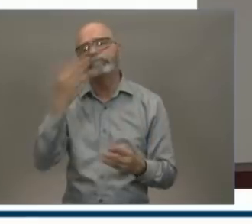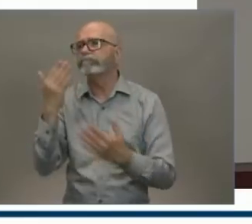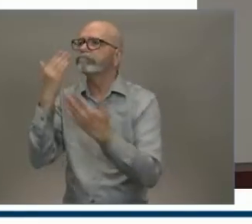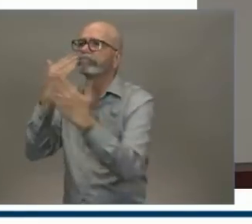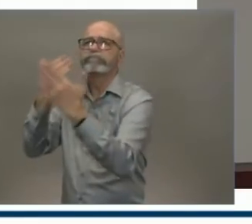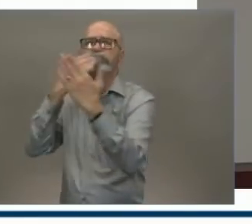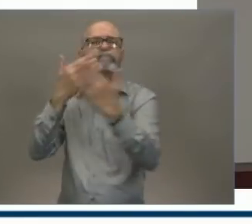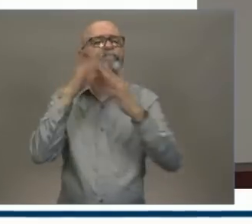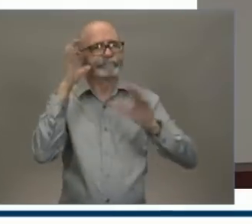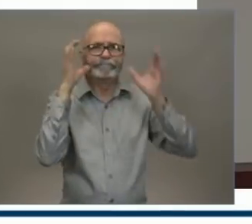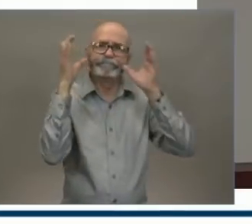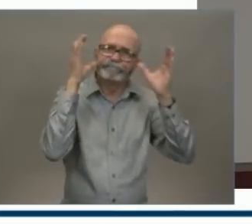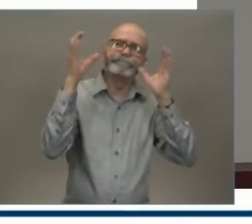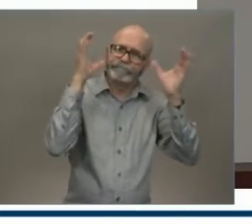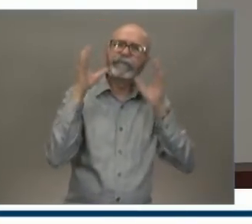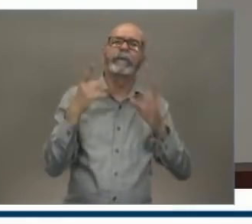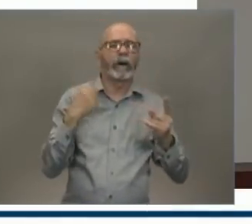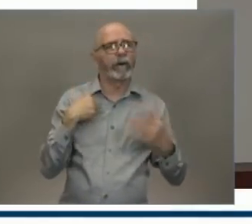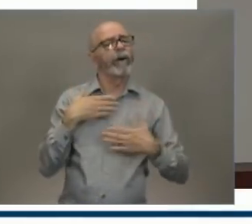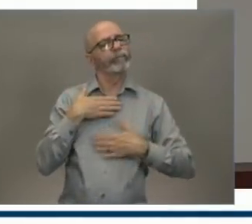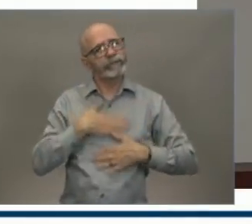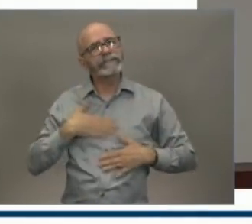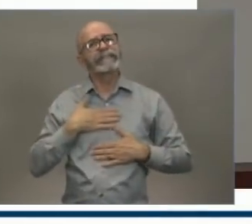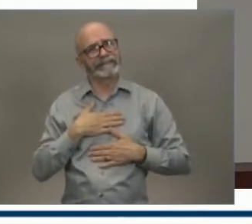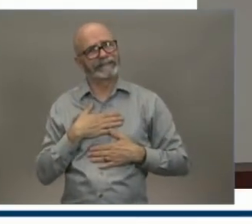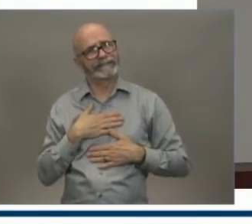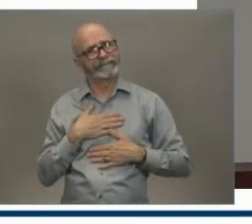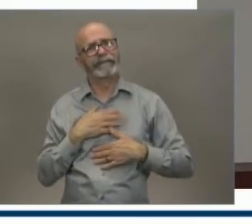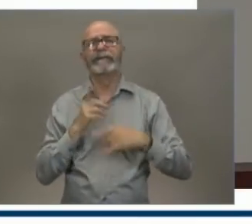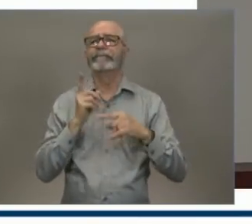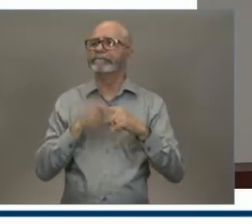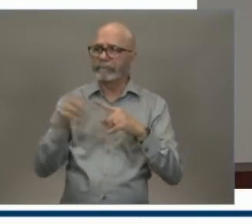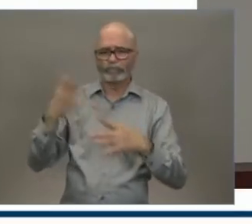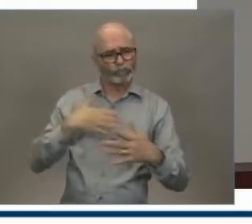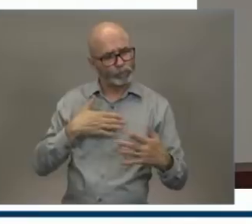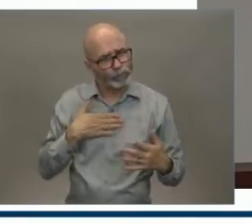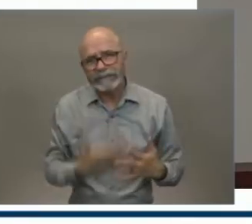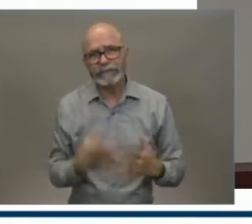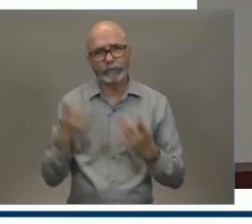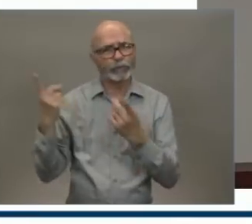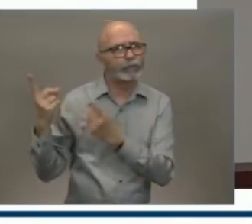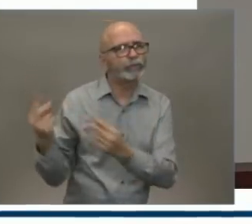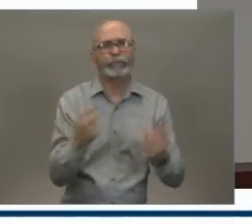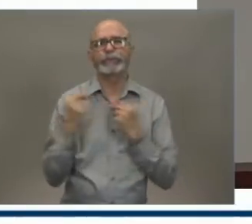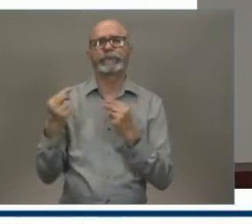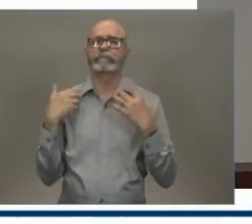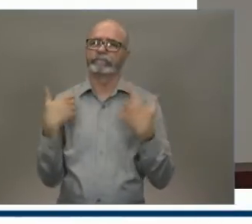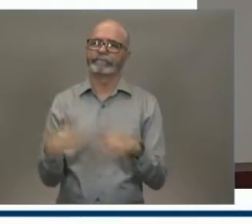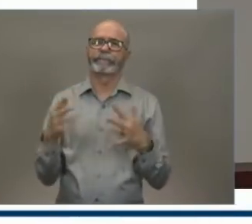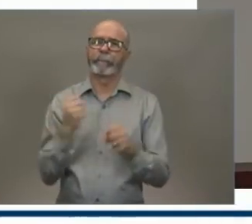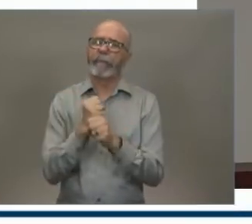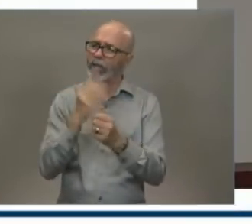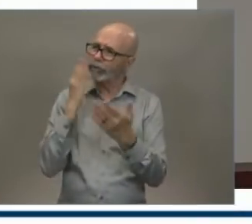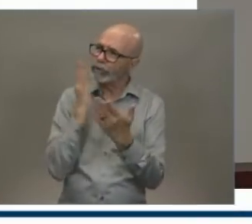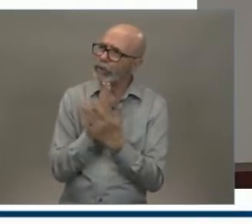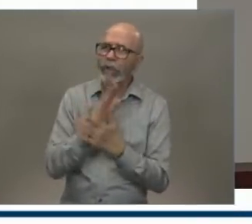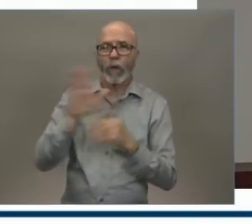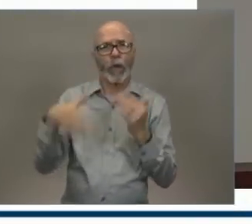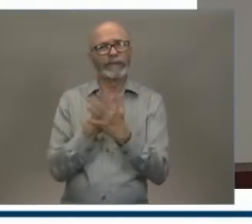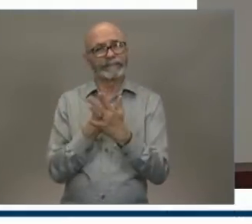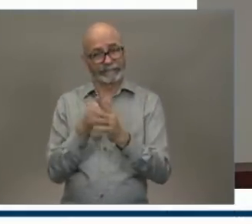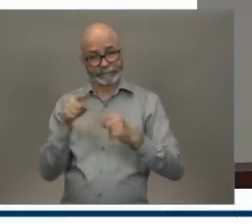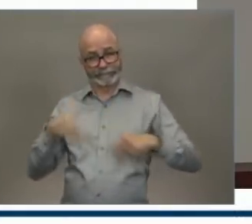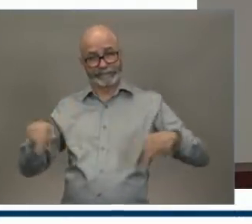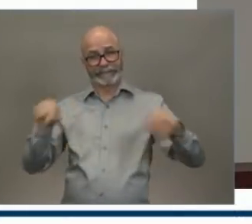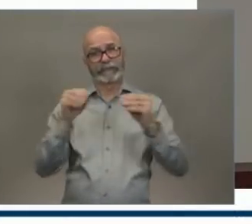to work with us, to apply and ensure that while they're